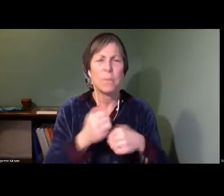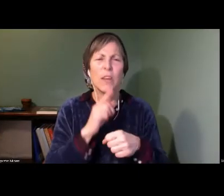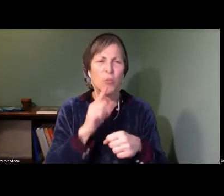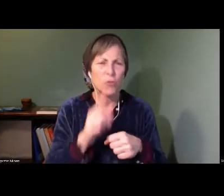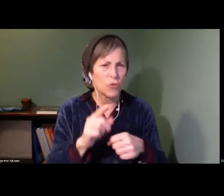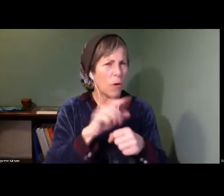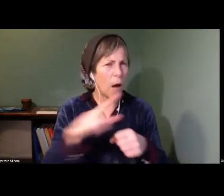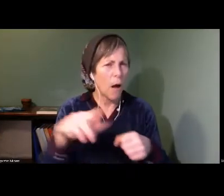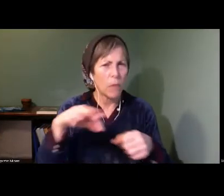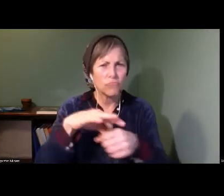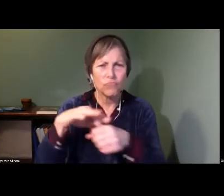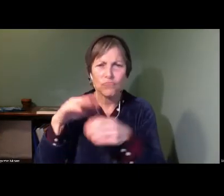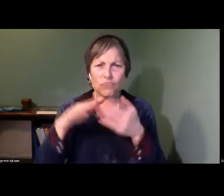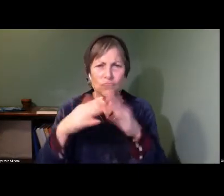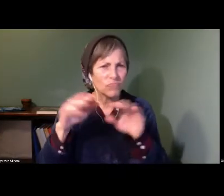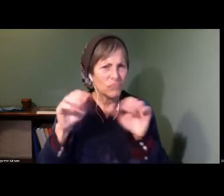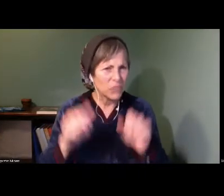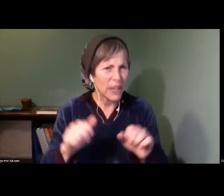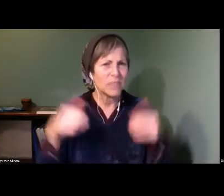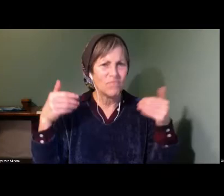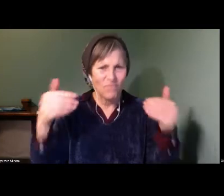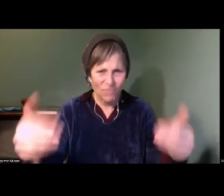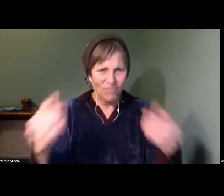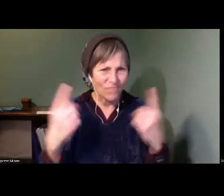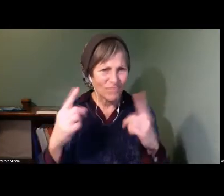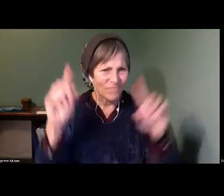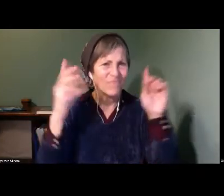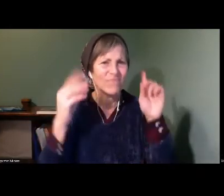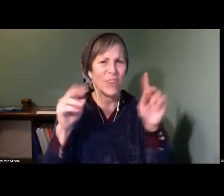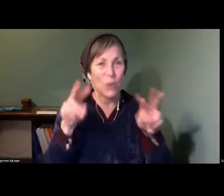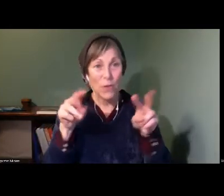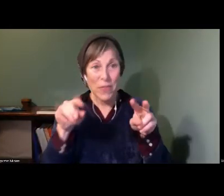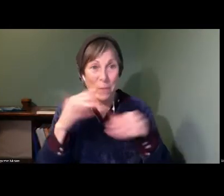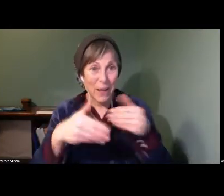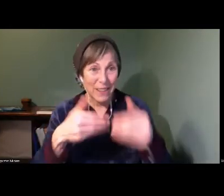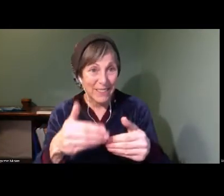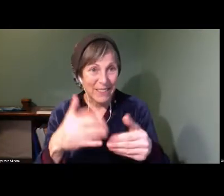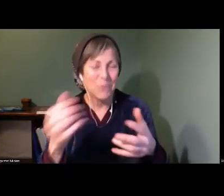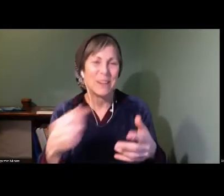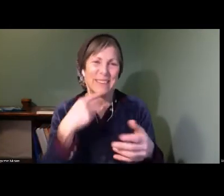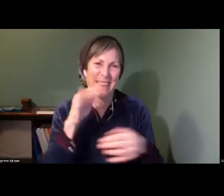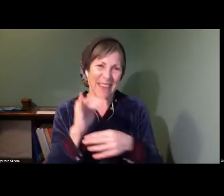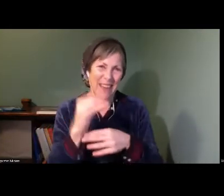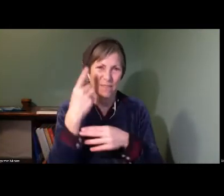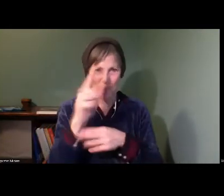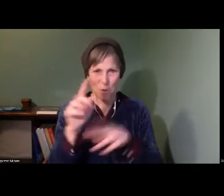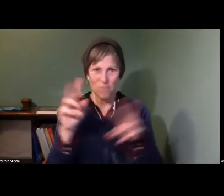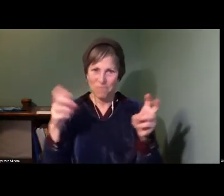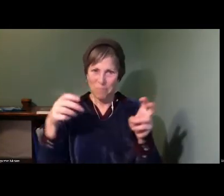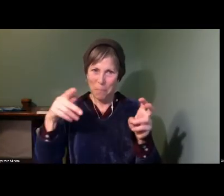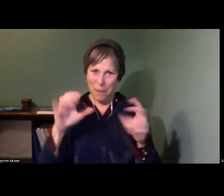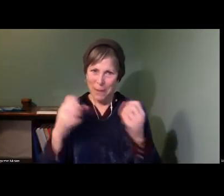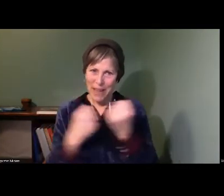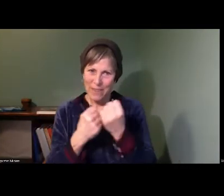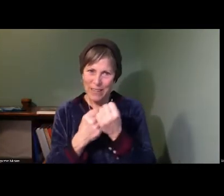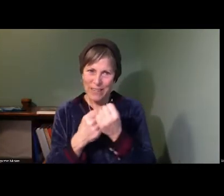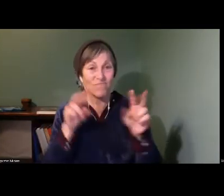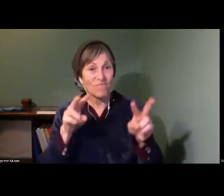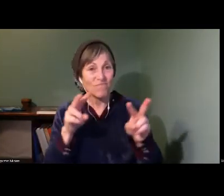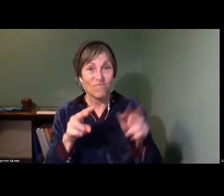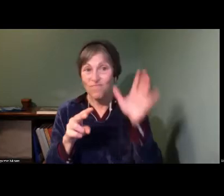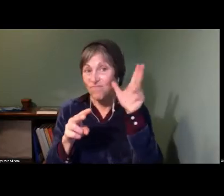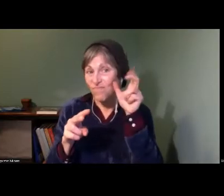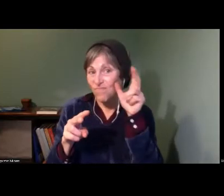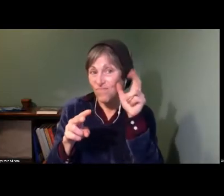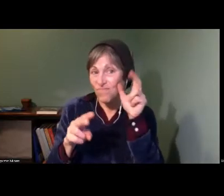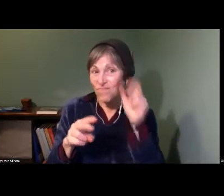implemented and we're looking forward to that process. just wanted to say that on behalf of the Public Advocate and um looking forward to hearing the presentations